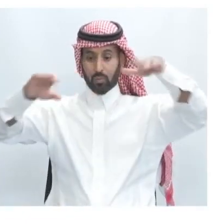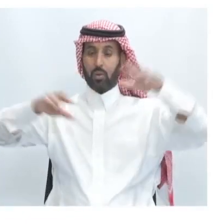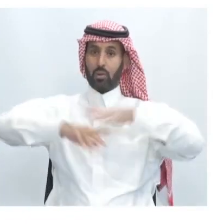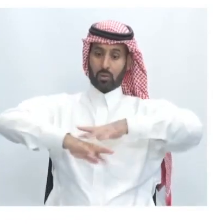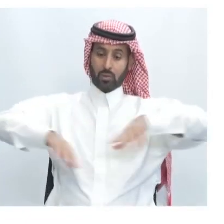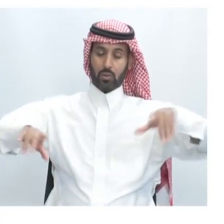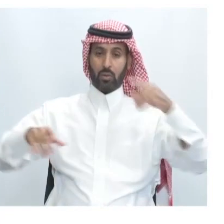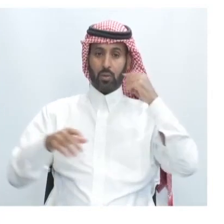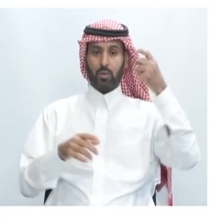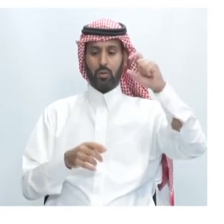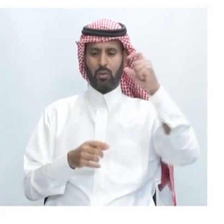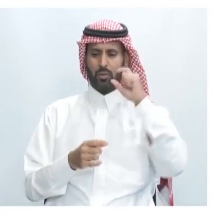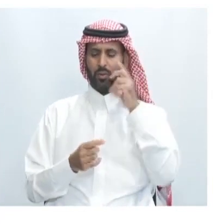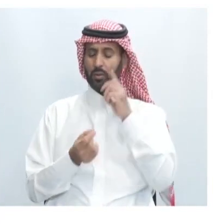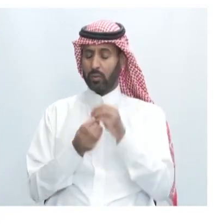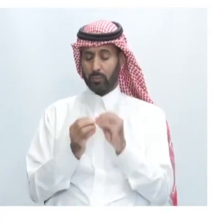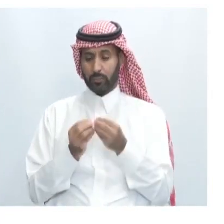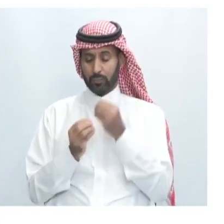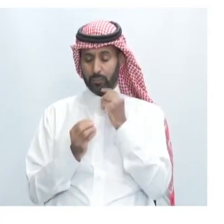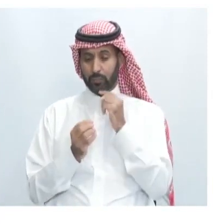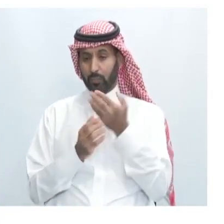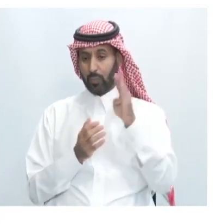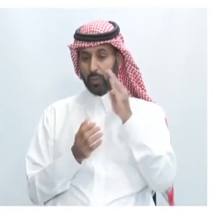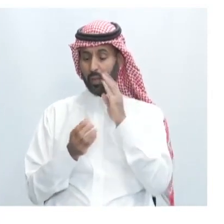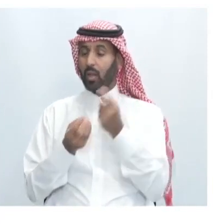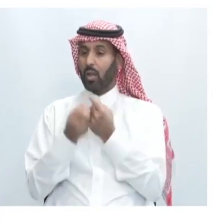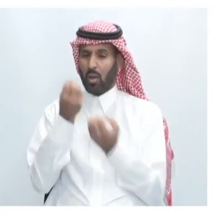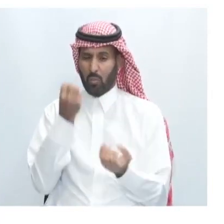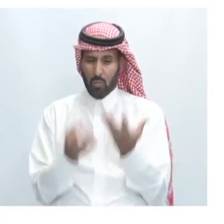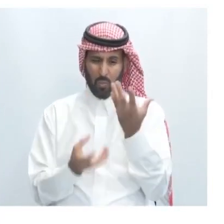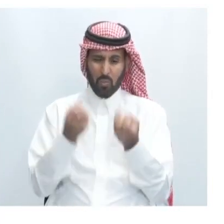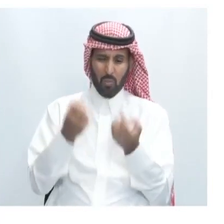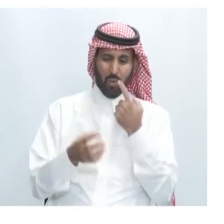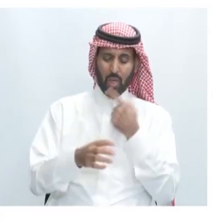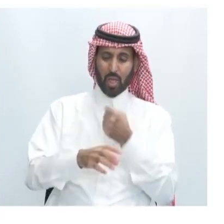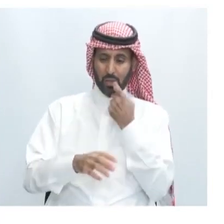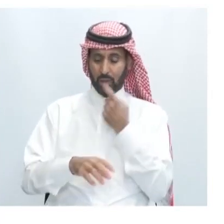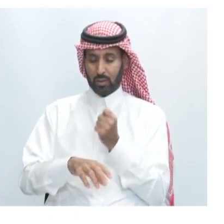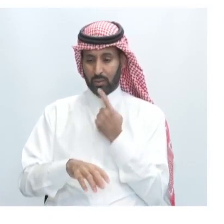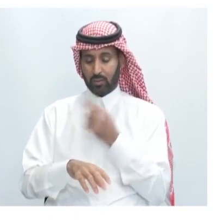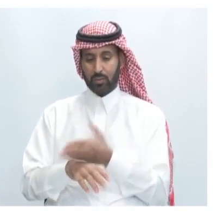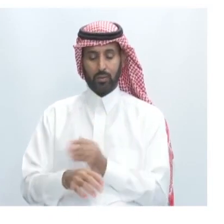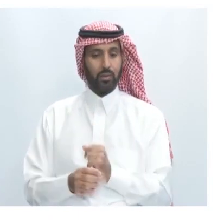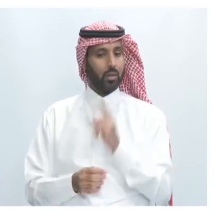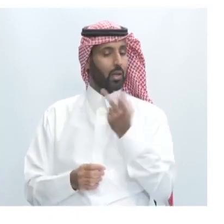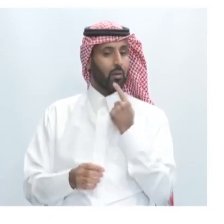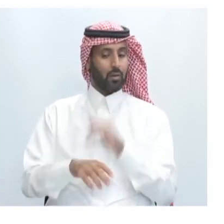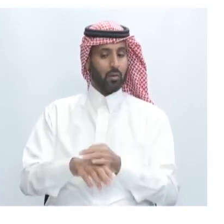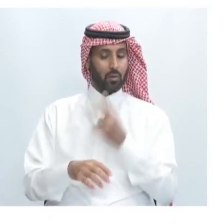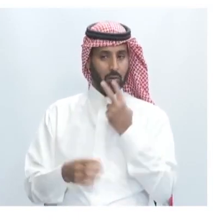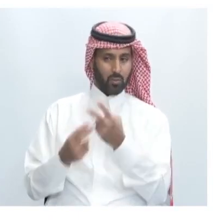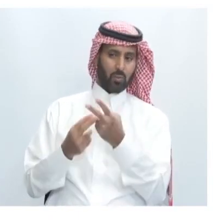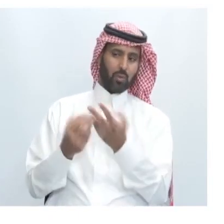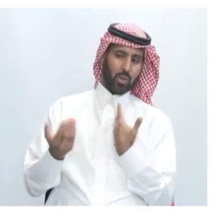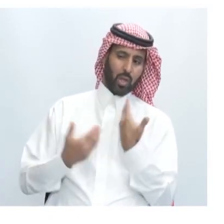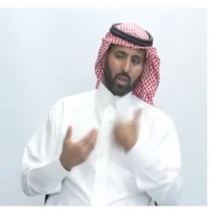sea. The color red appears in fire and blood. Number two, how do most people respond